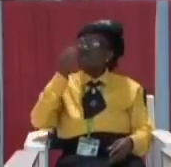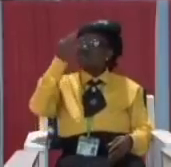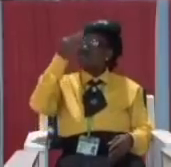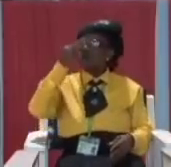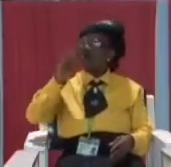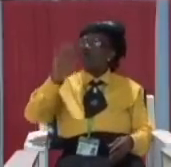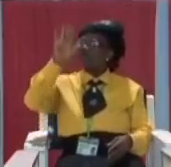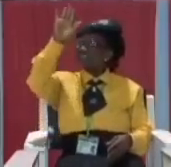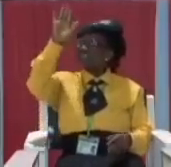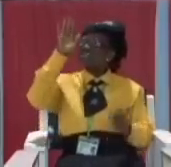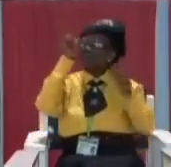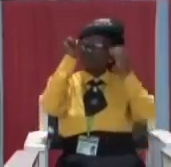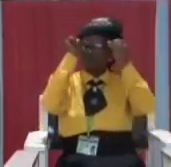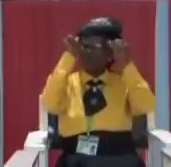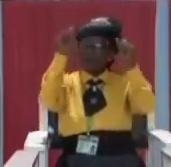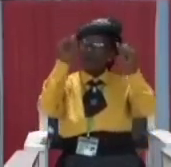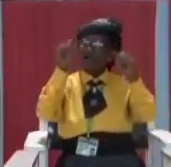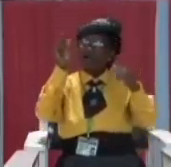like never before.